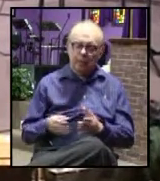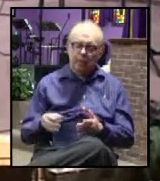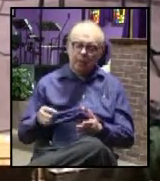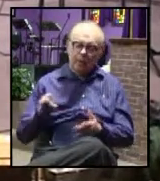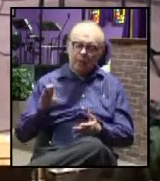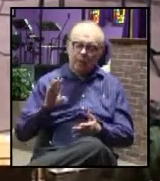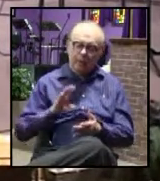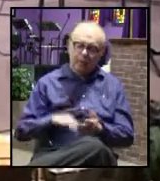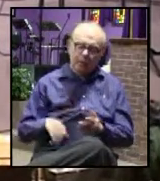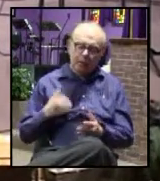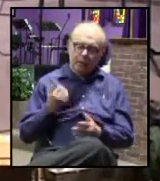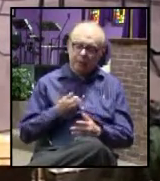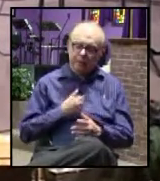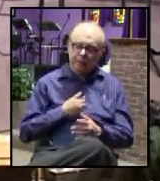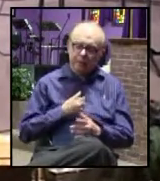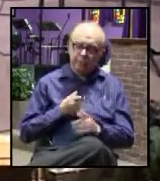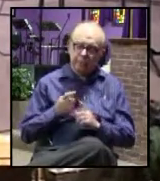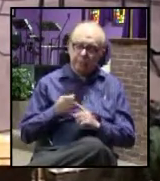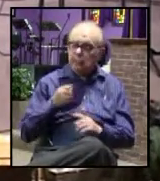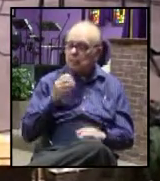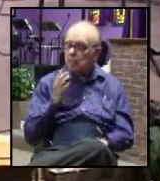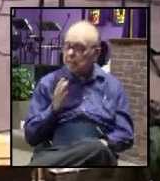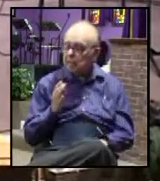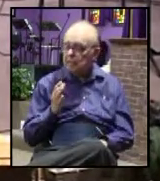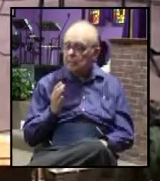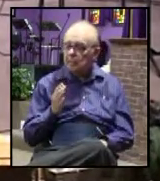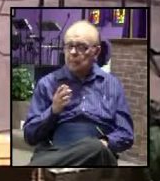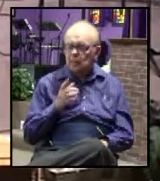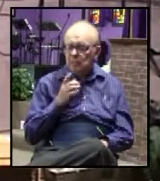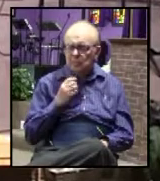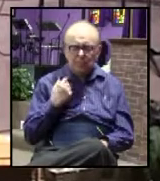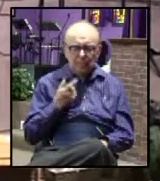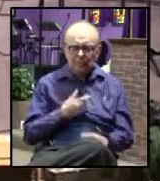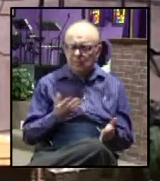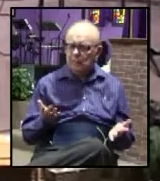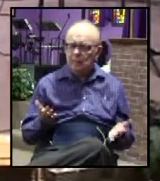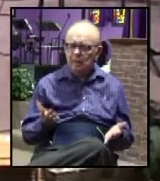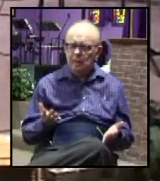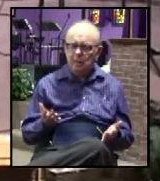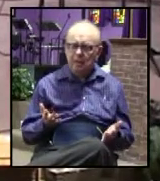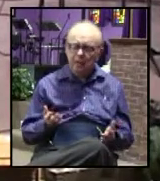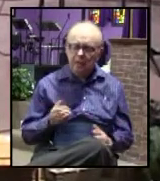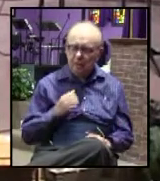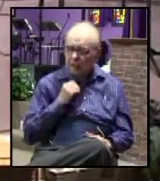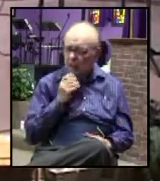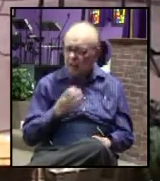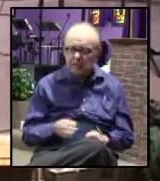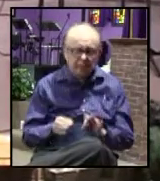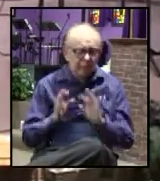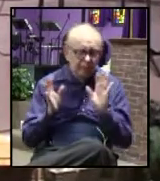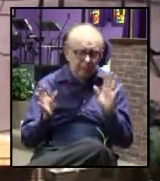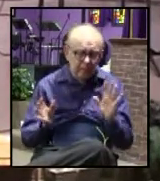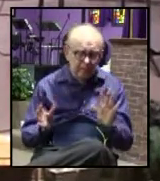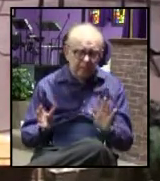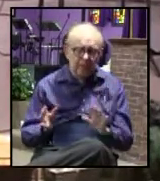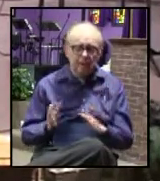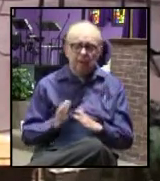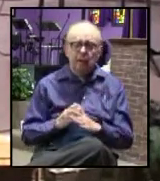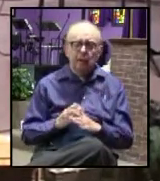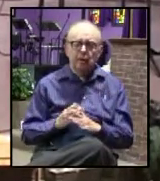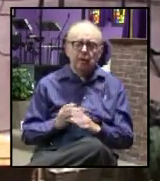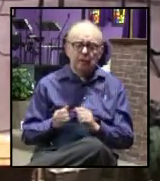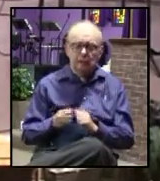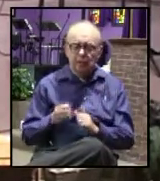out ourselves to God. Who are we? I'm not worthy. We share